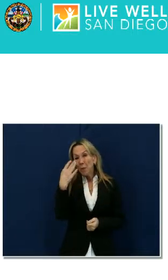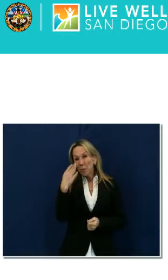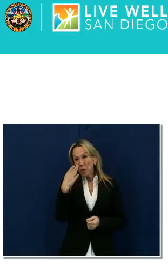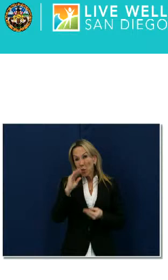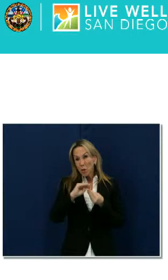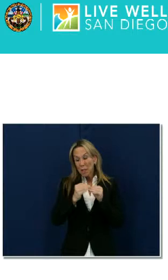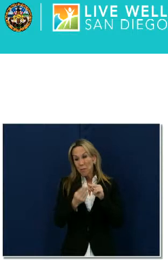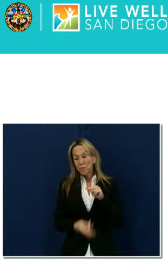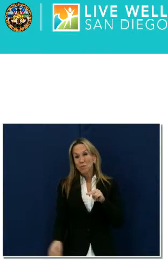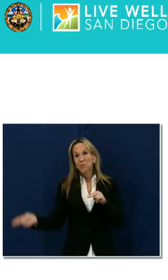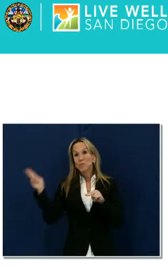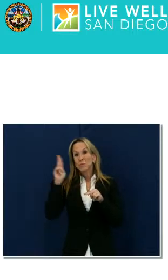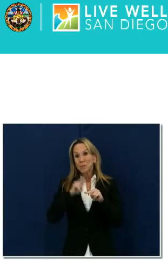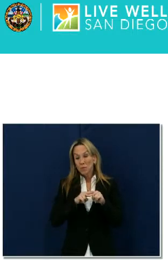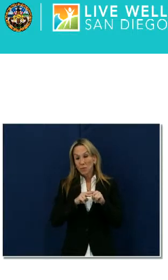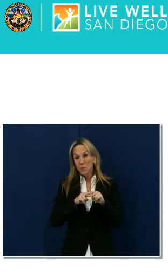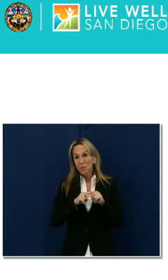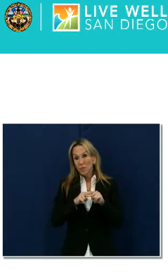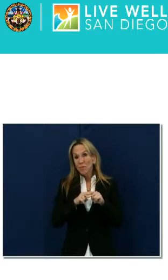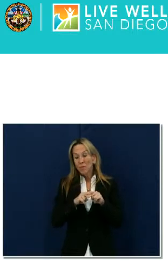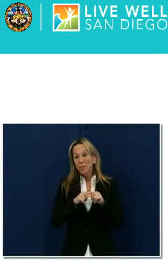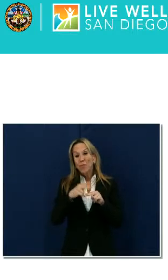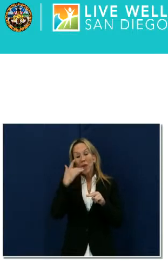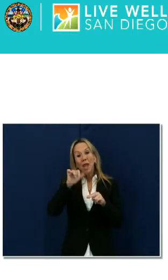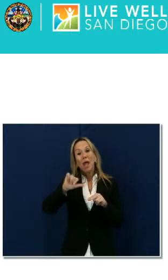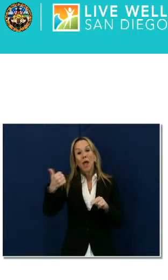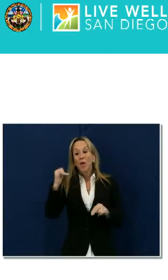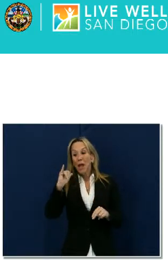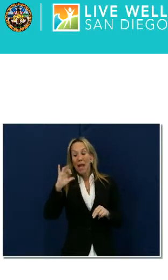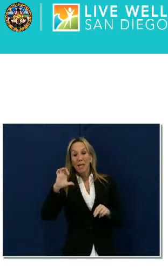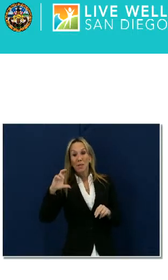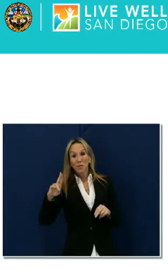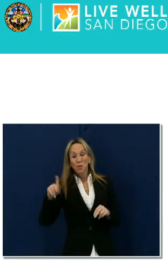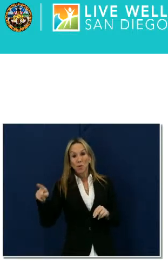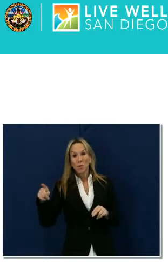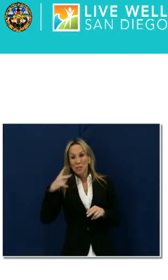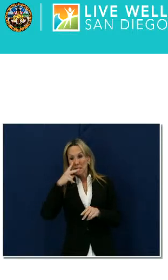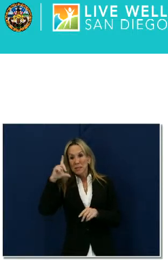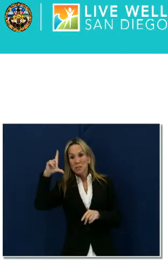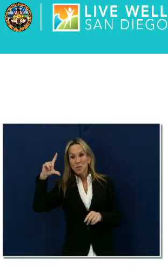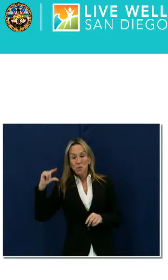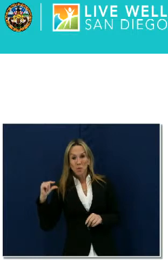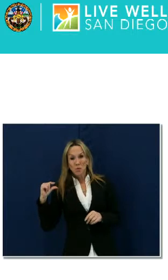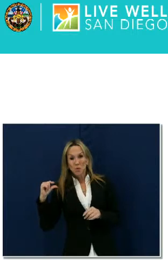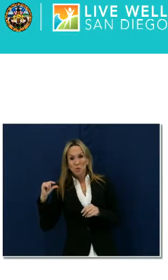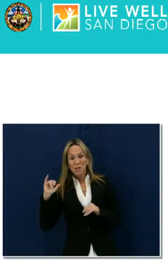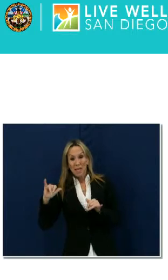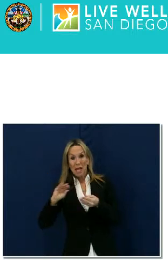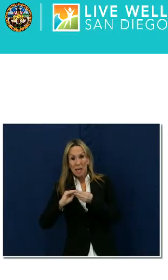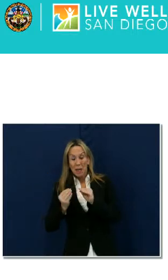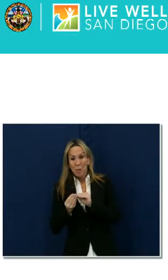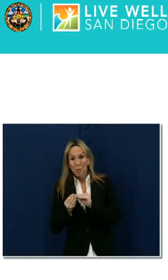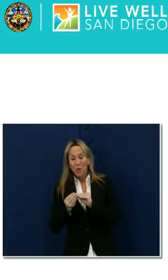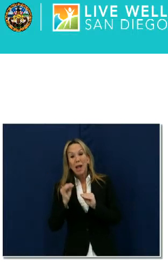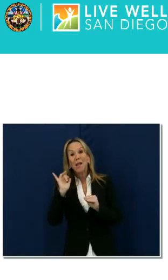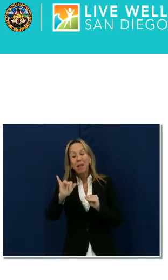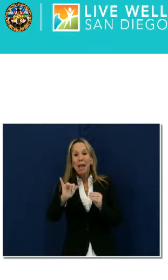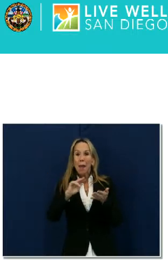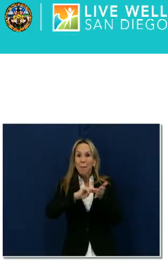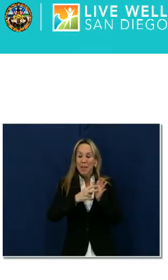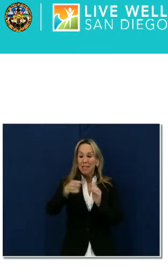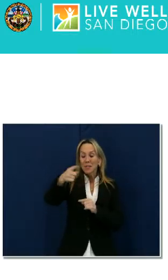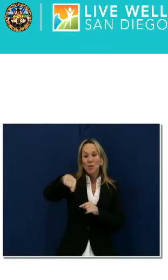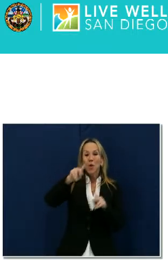increase significantly, what you'll notice is that other ICU census continues to get smaller. And this represents individuals who are